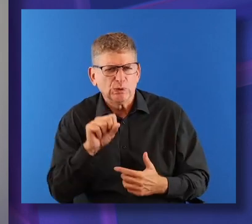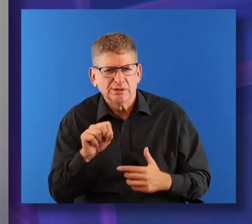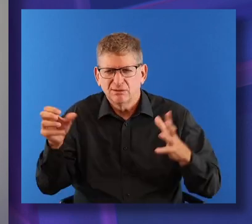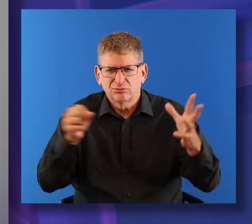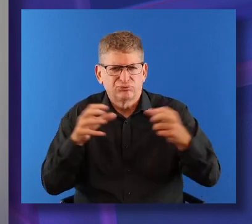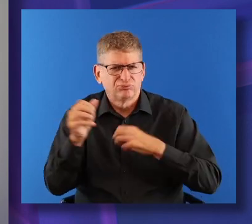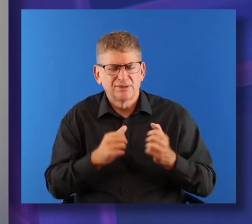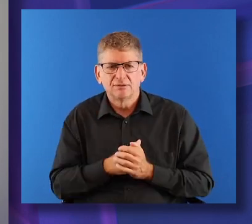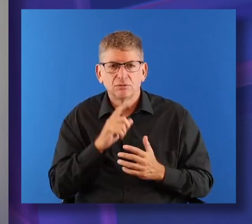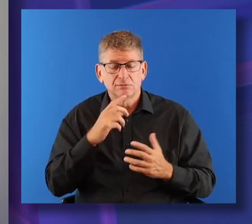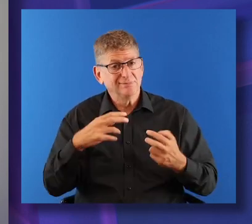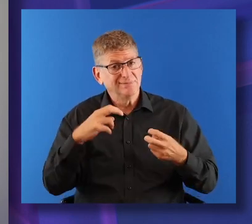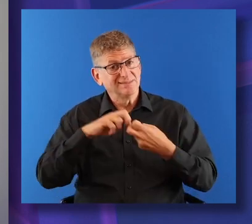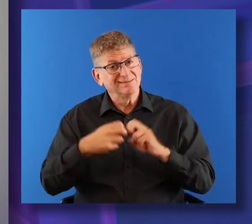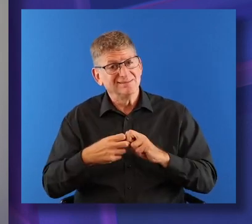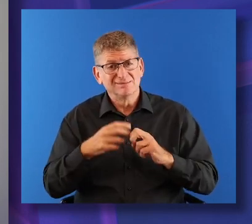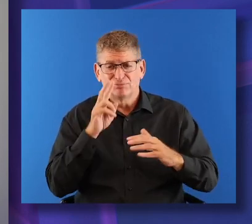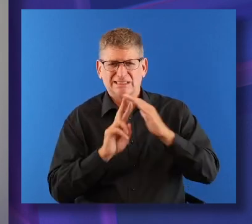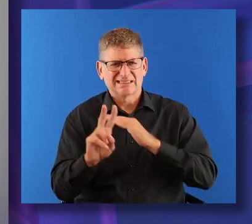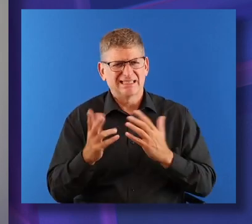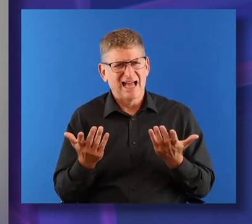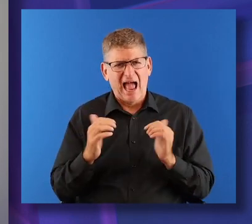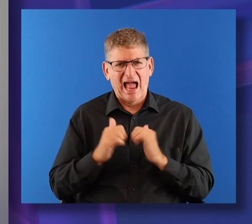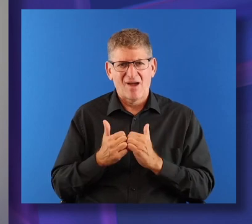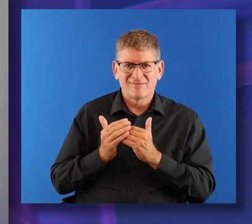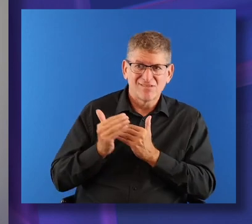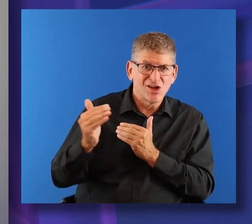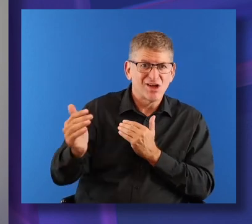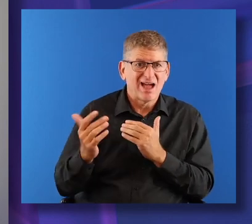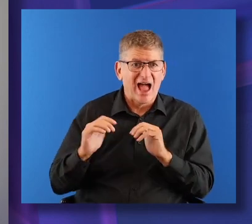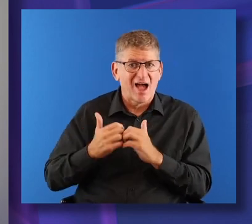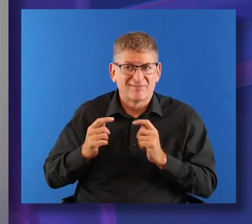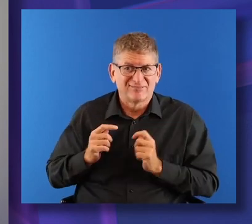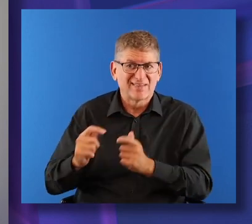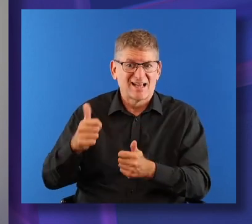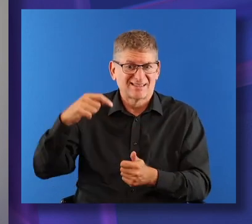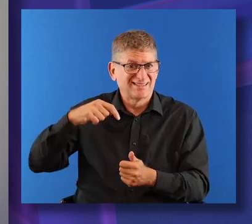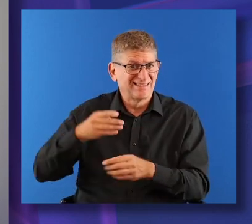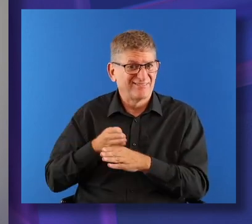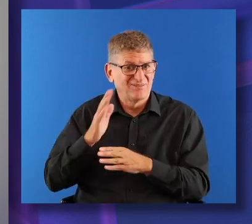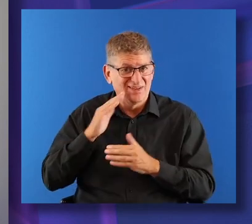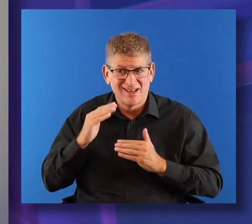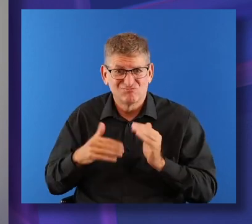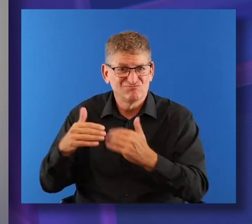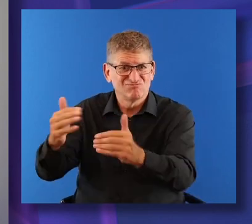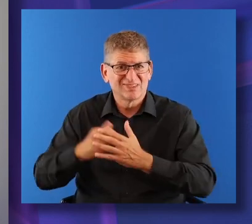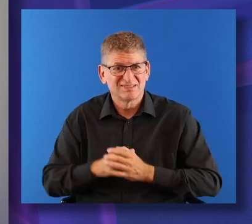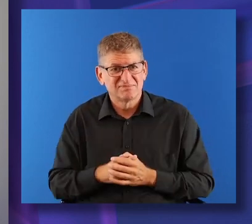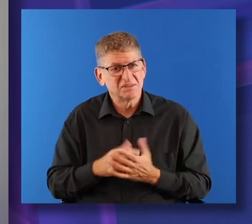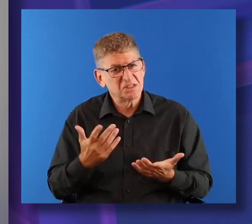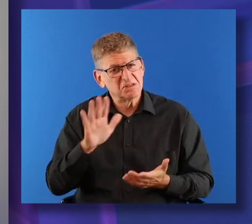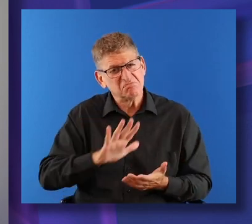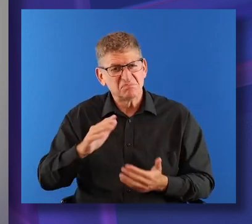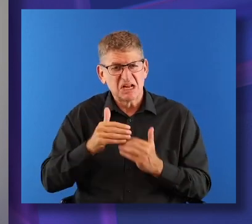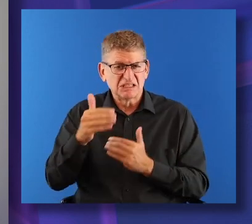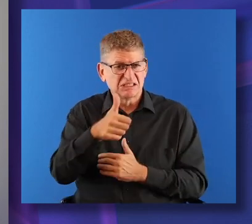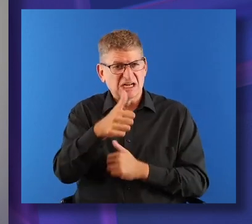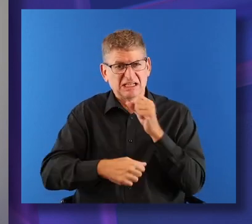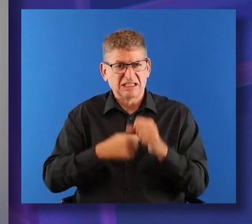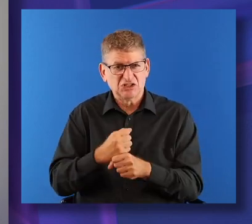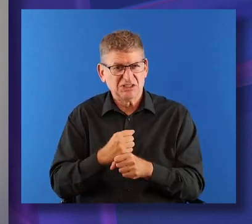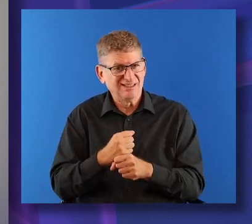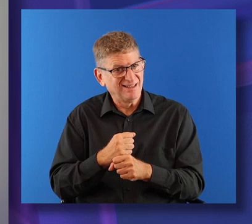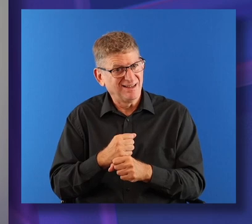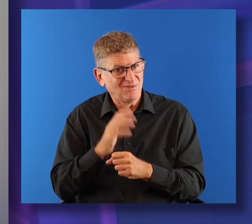Asia, and the US. While it's difficult to predict how far or how fast this field will go, it seems certain that the next